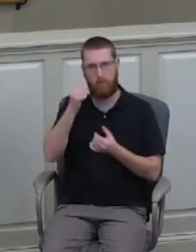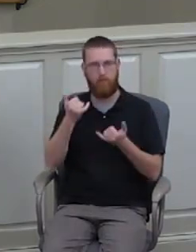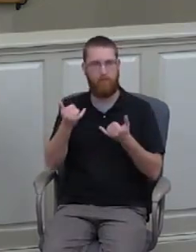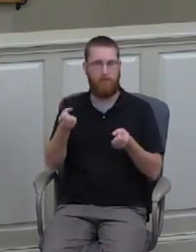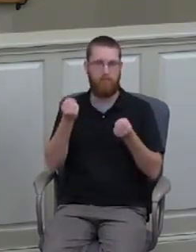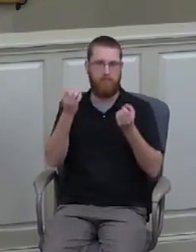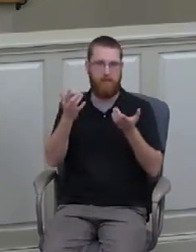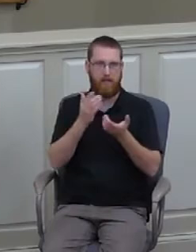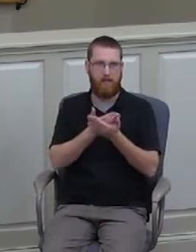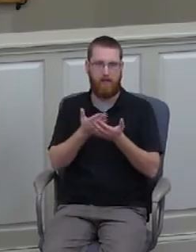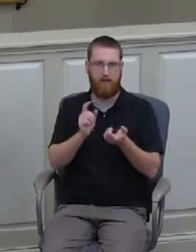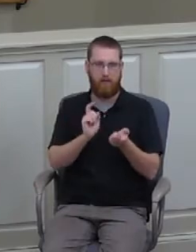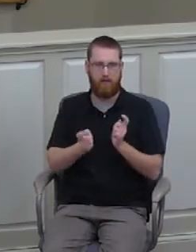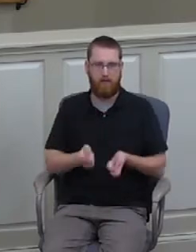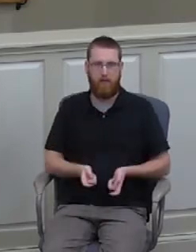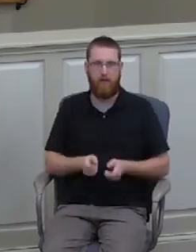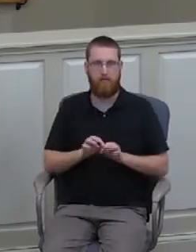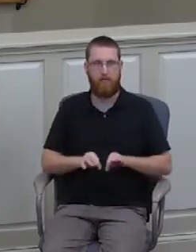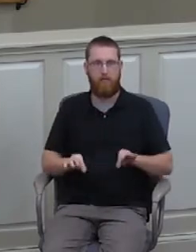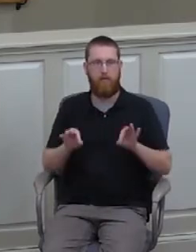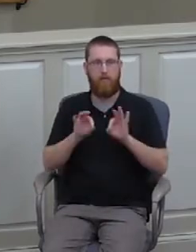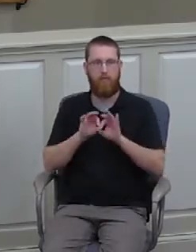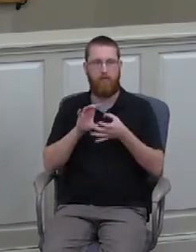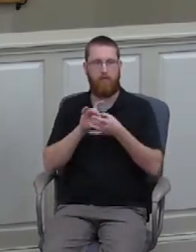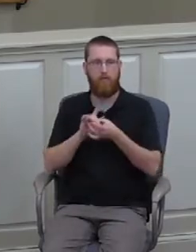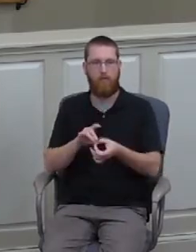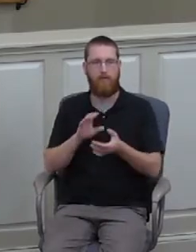that are important to the city.